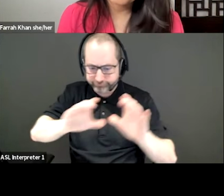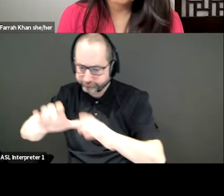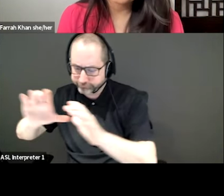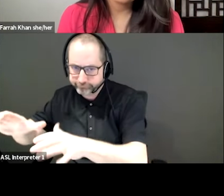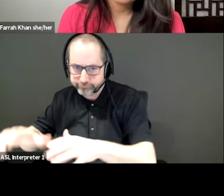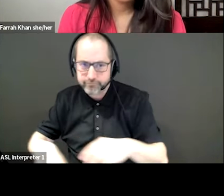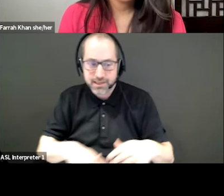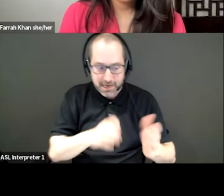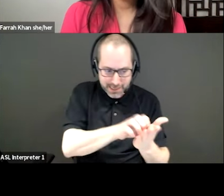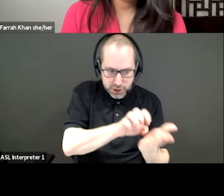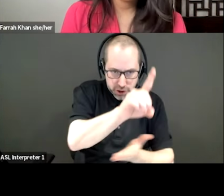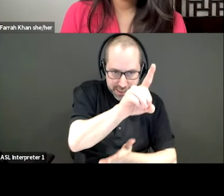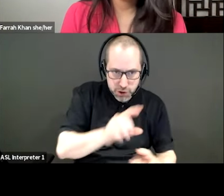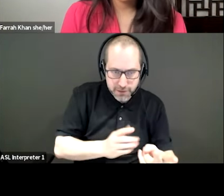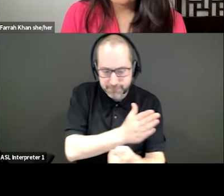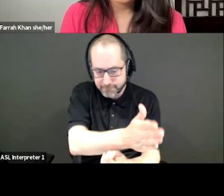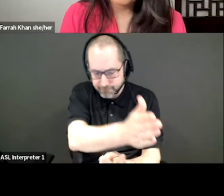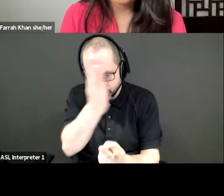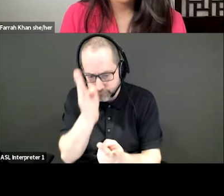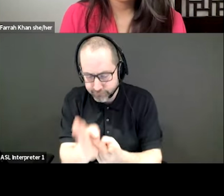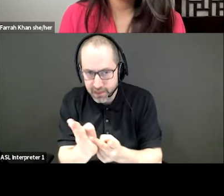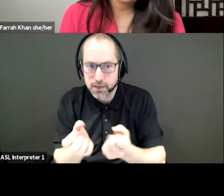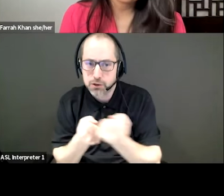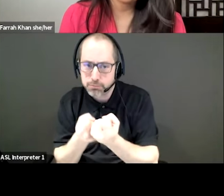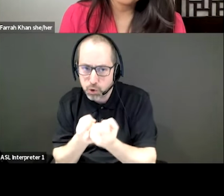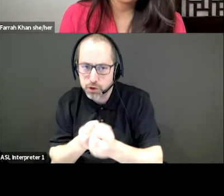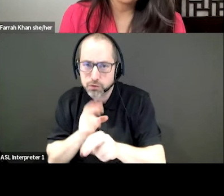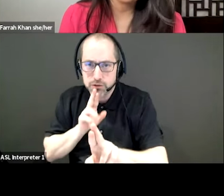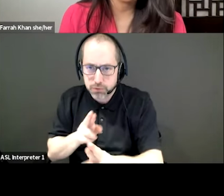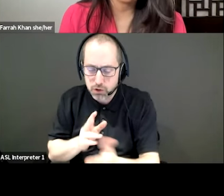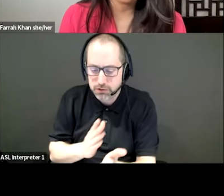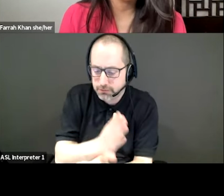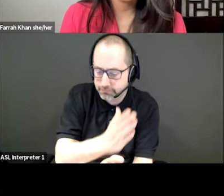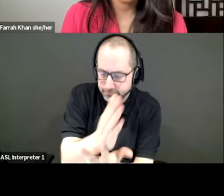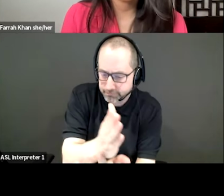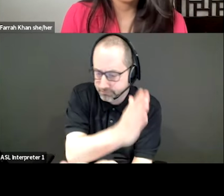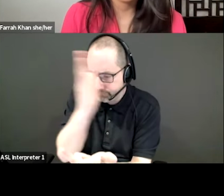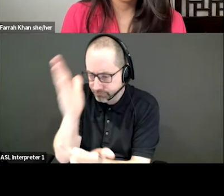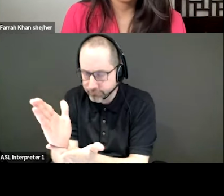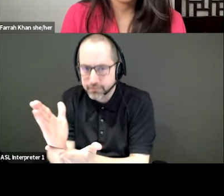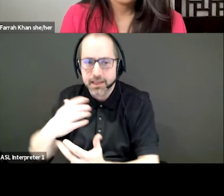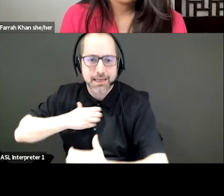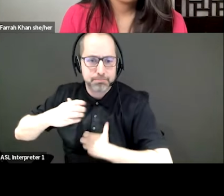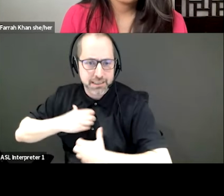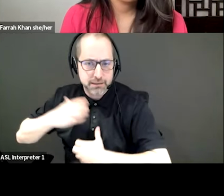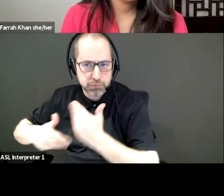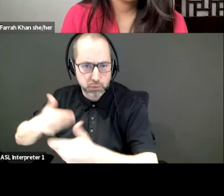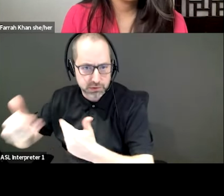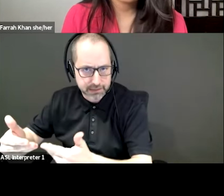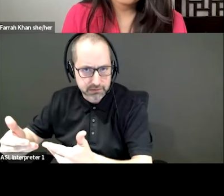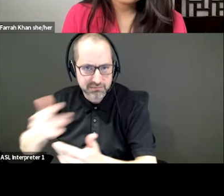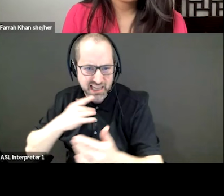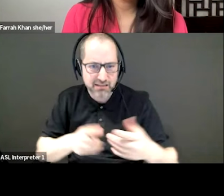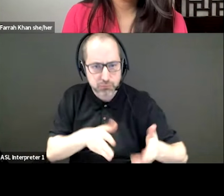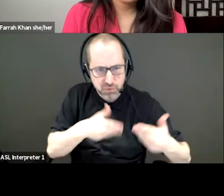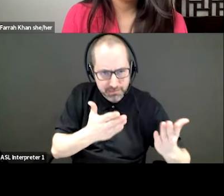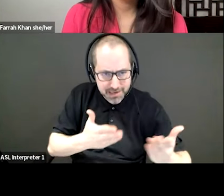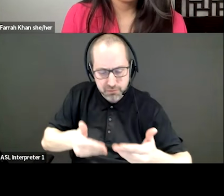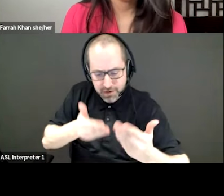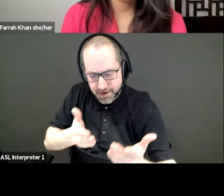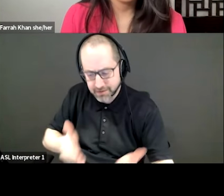for education, key recommendations for support and response, and key recommendations for complaints processes. And for us,